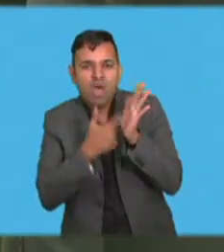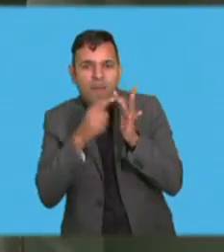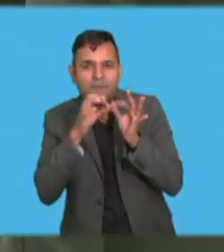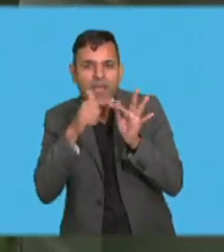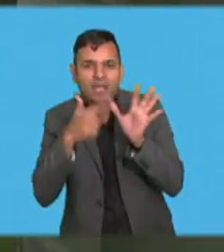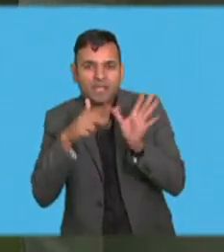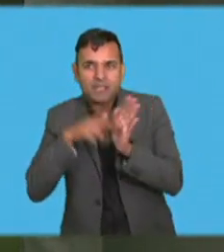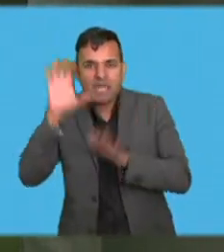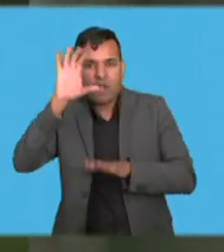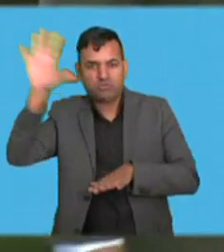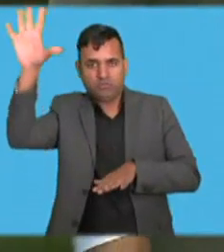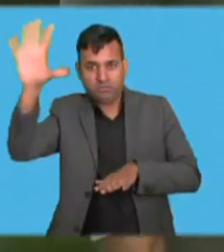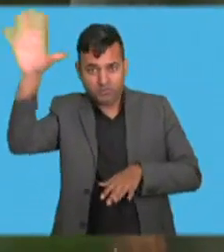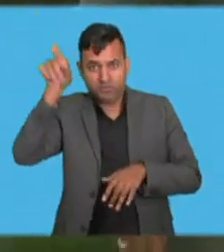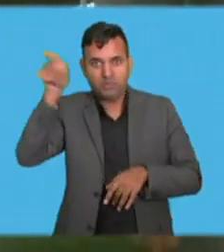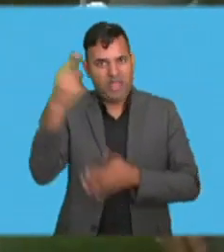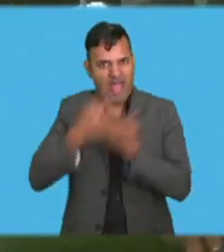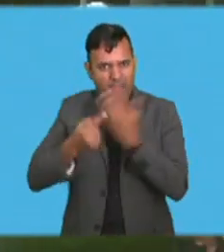damage done